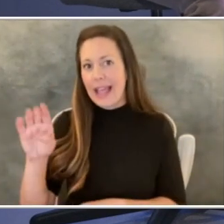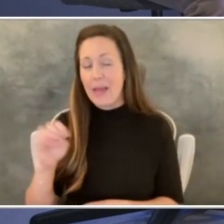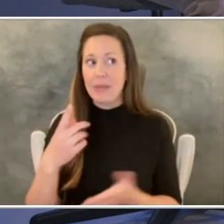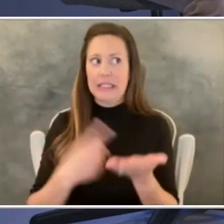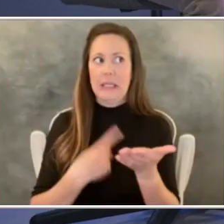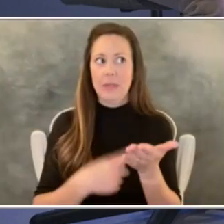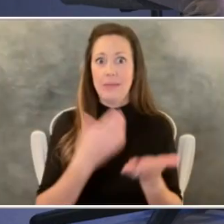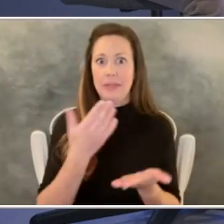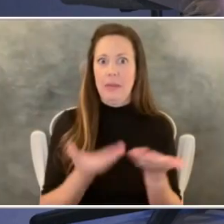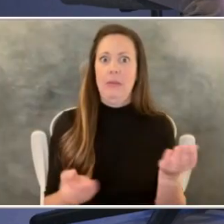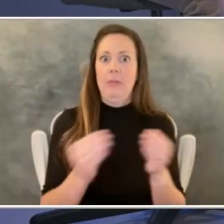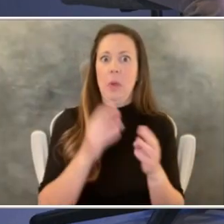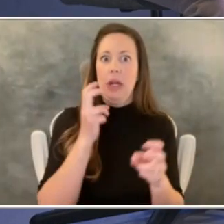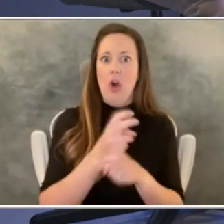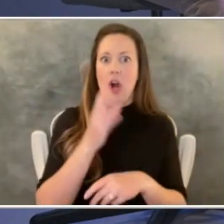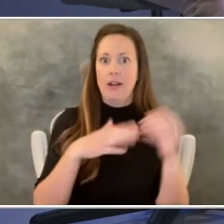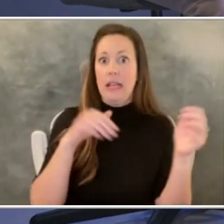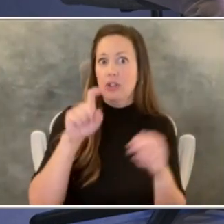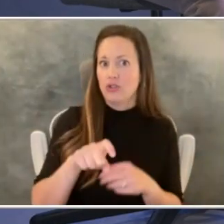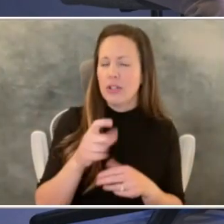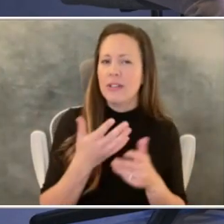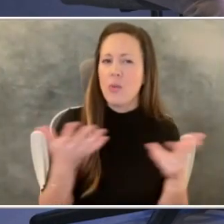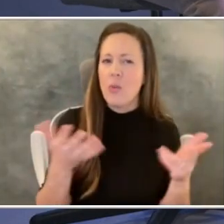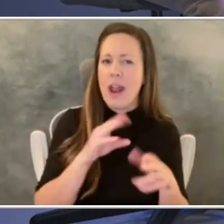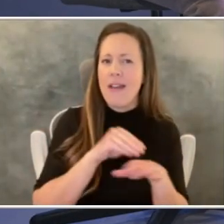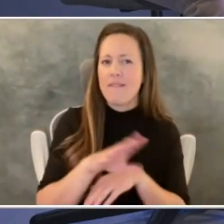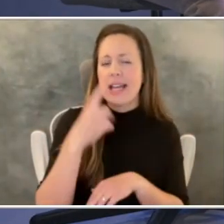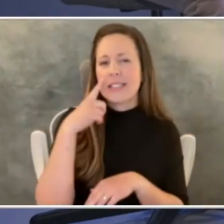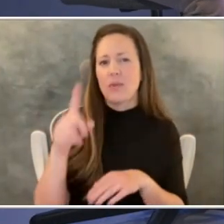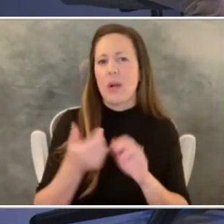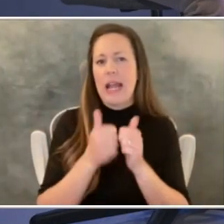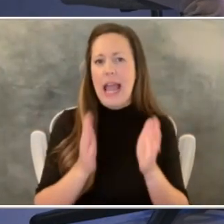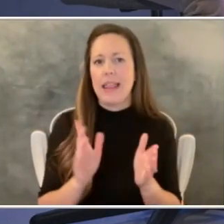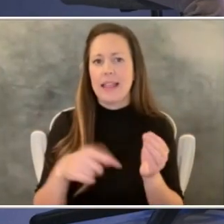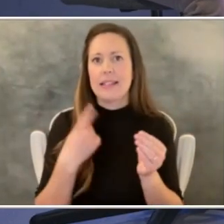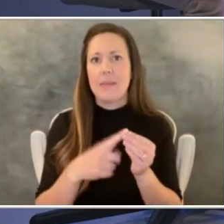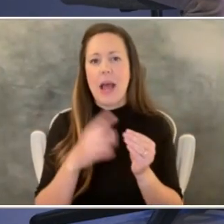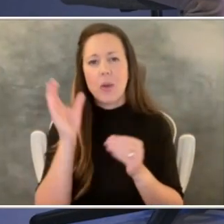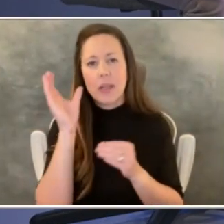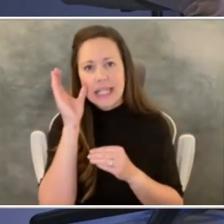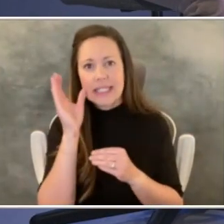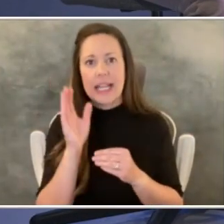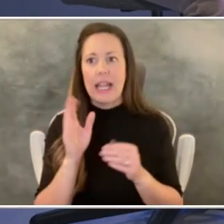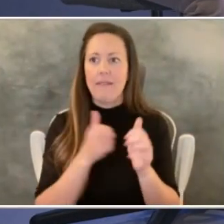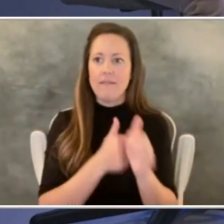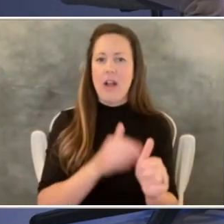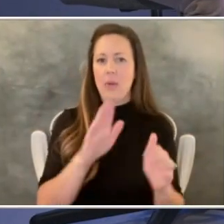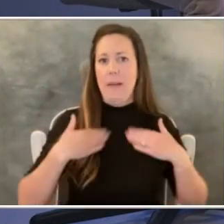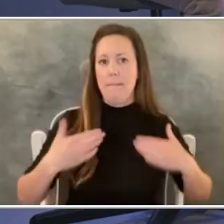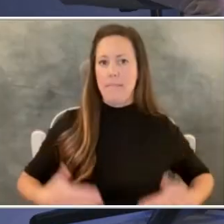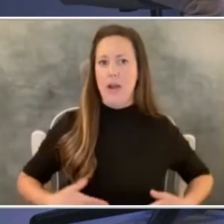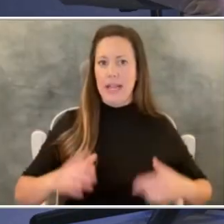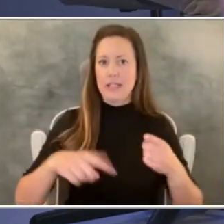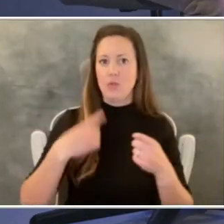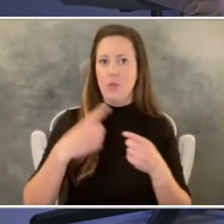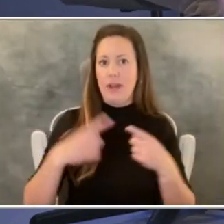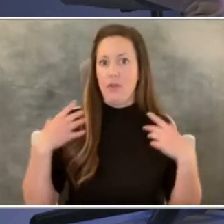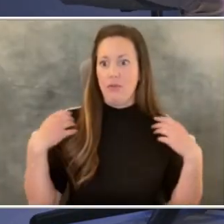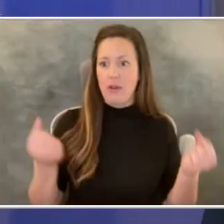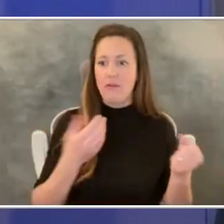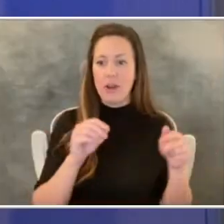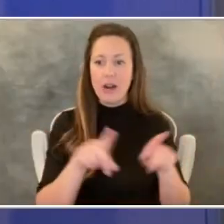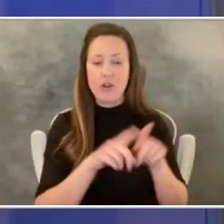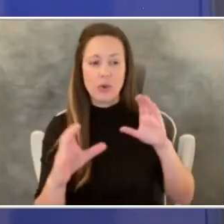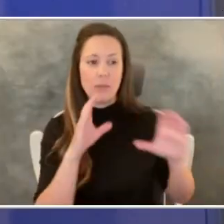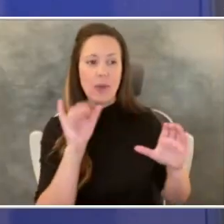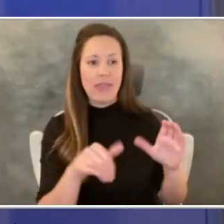should. What advice do you have for athletes about listening to their bodies when recovering and communicating with you? Oh,